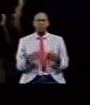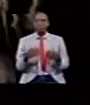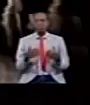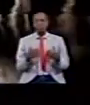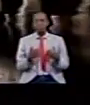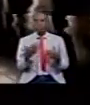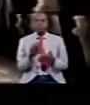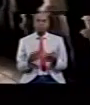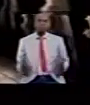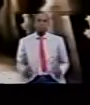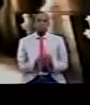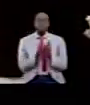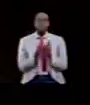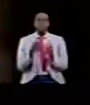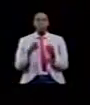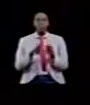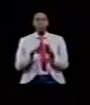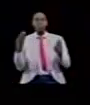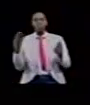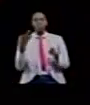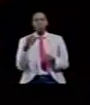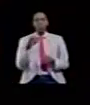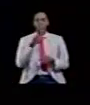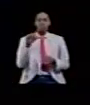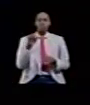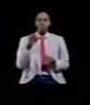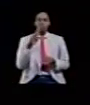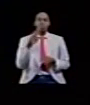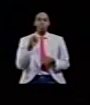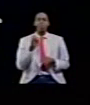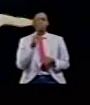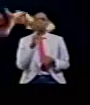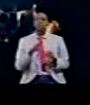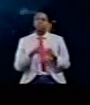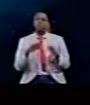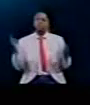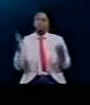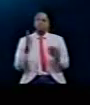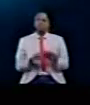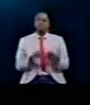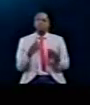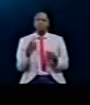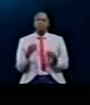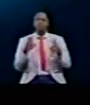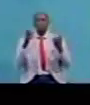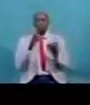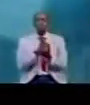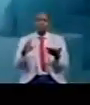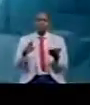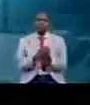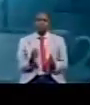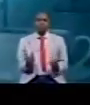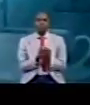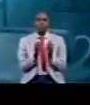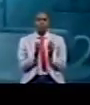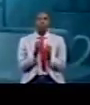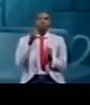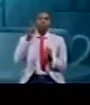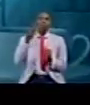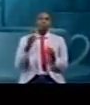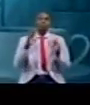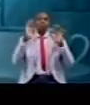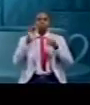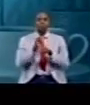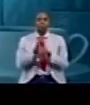just to talk and nothing, just to be loose and flip. No, our wives may be spiritual in the name